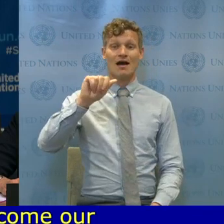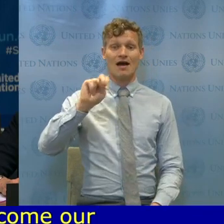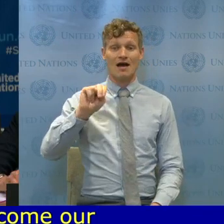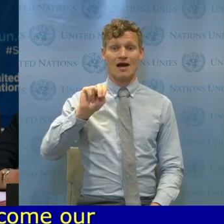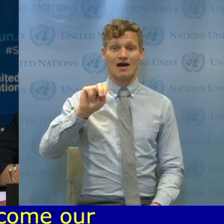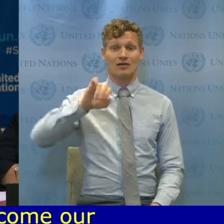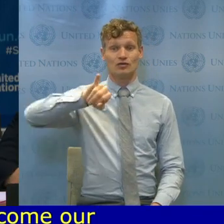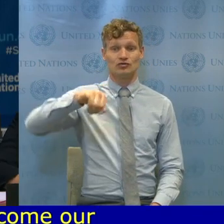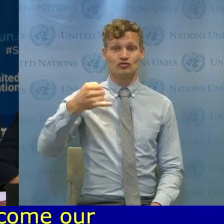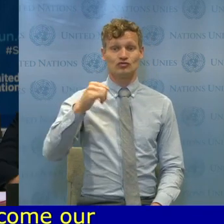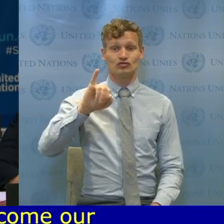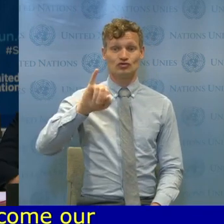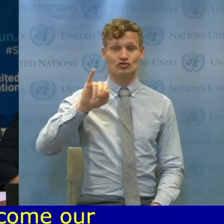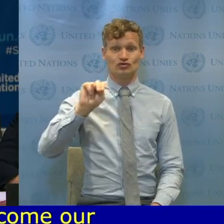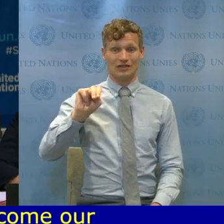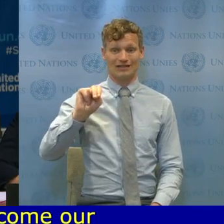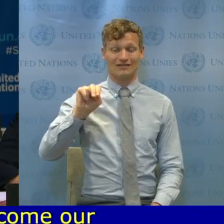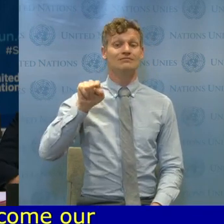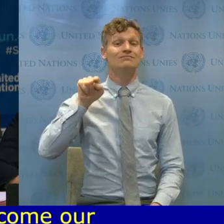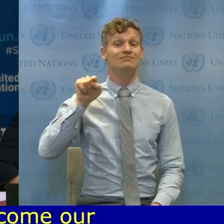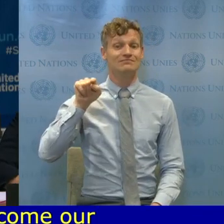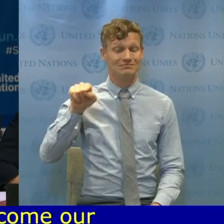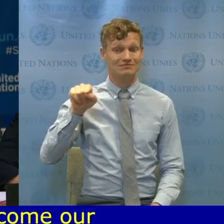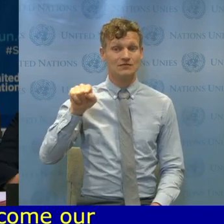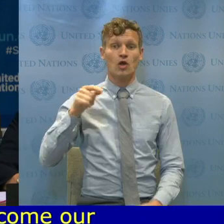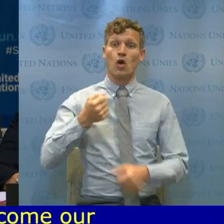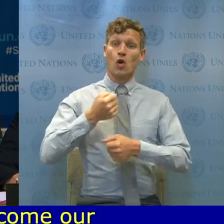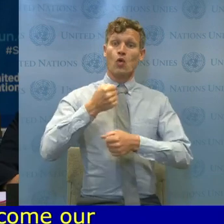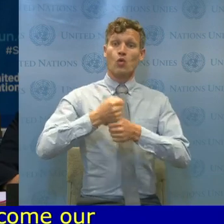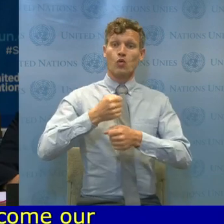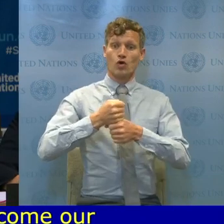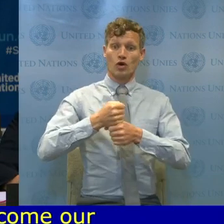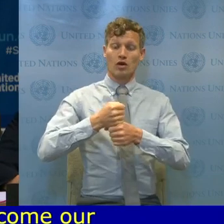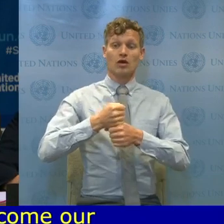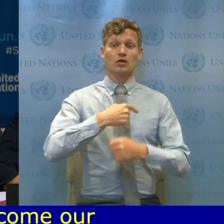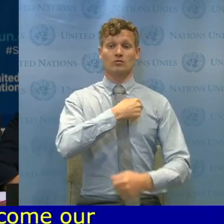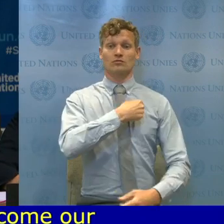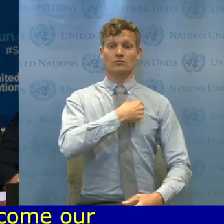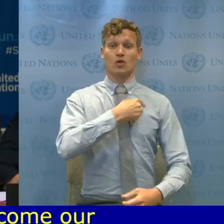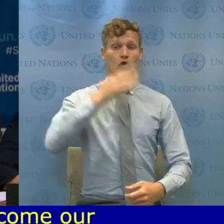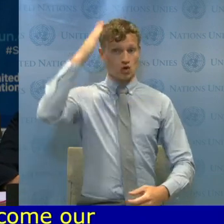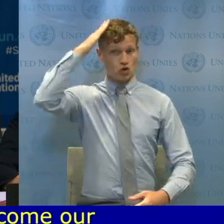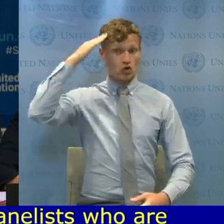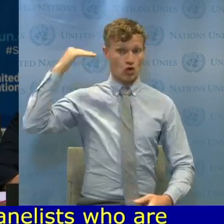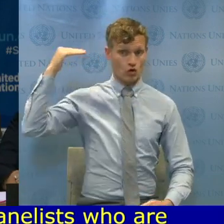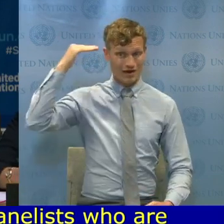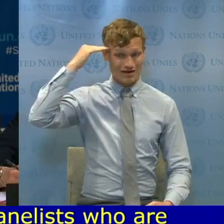the Department of Social Welfare from the Republic of Korea.